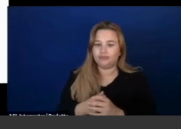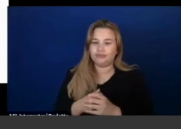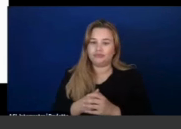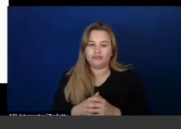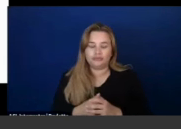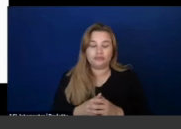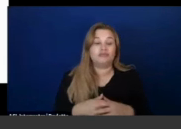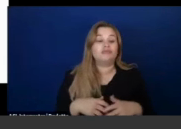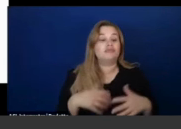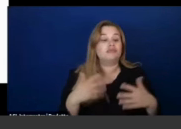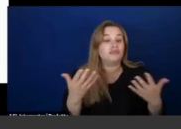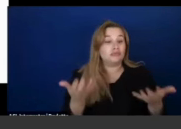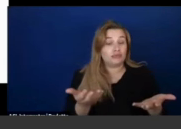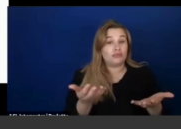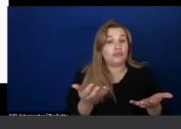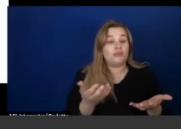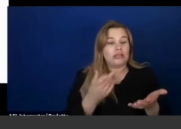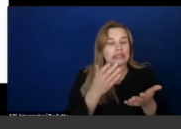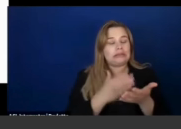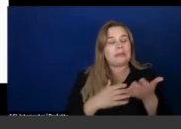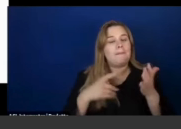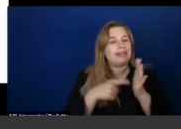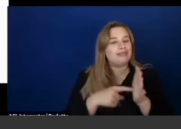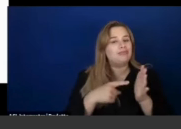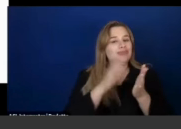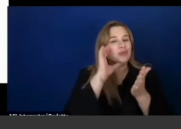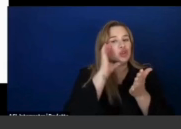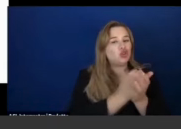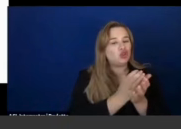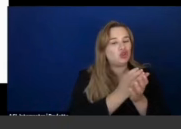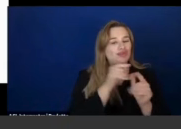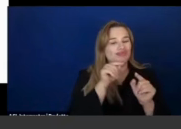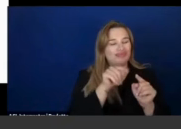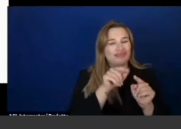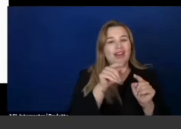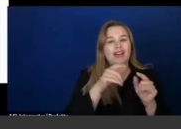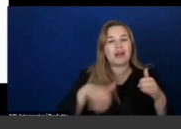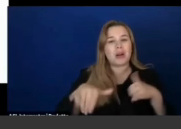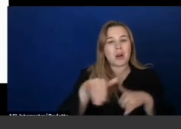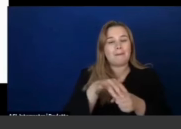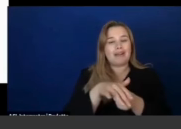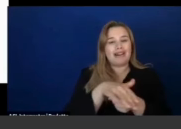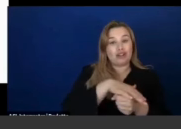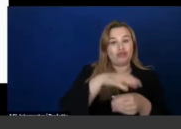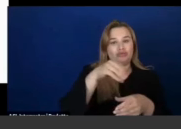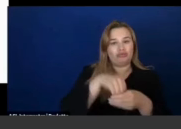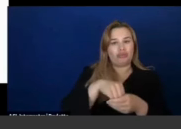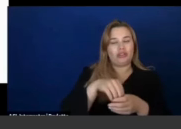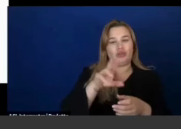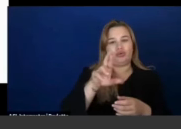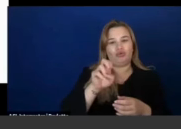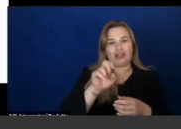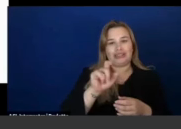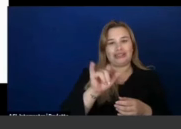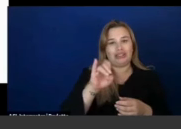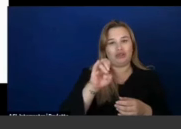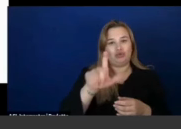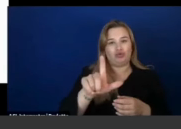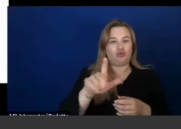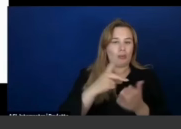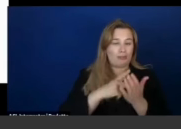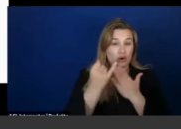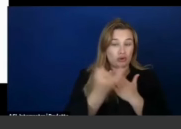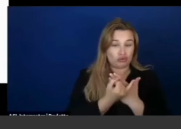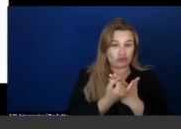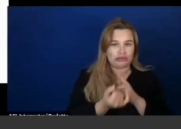So what we see here are a couple of examples from common area spaces in residential projects. Quickly